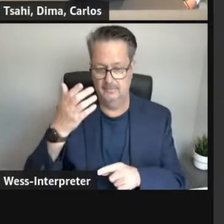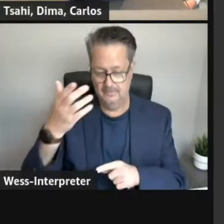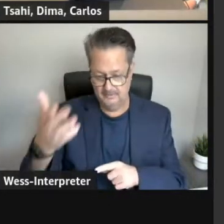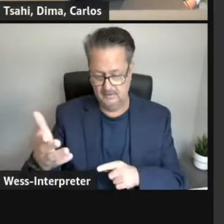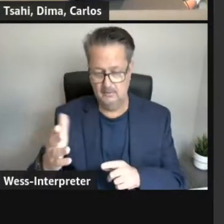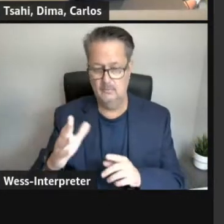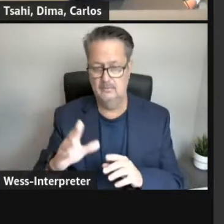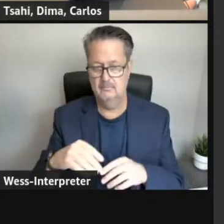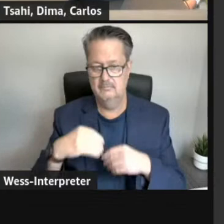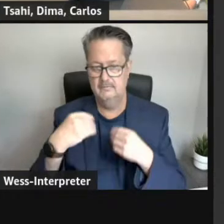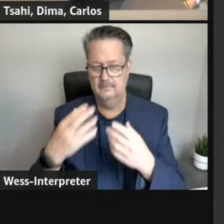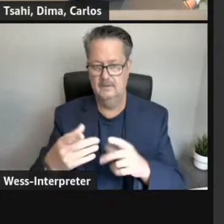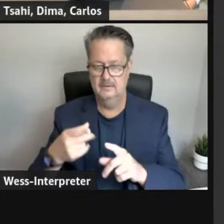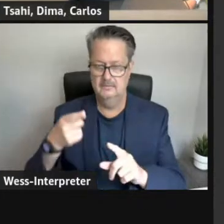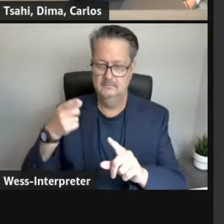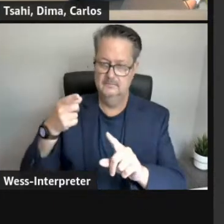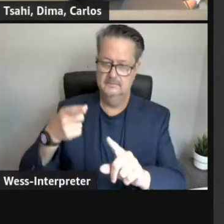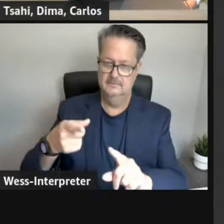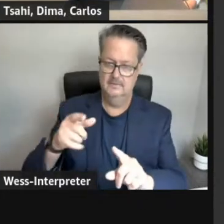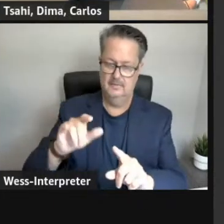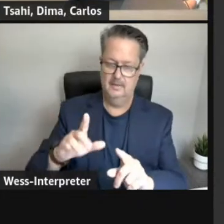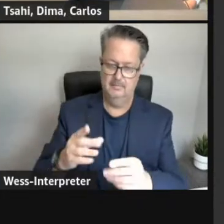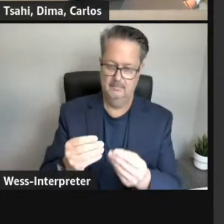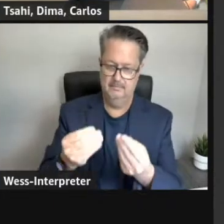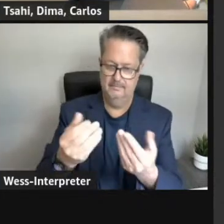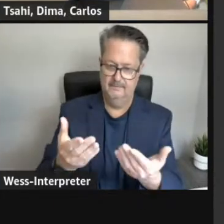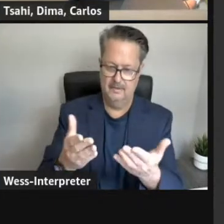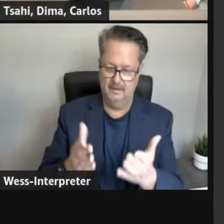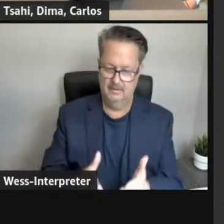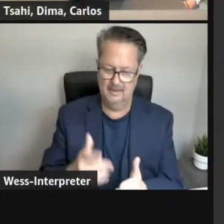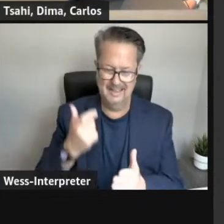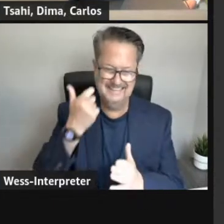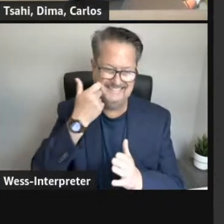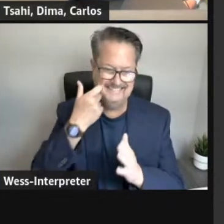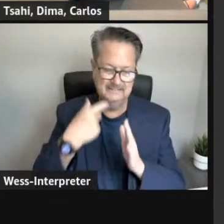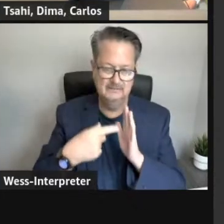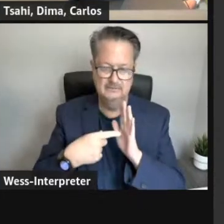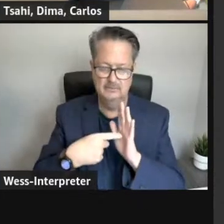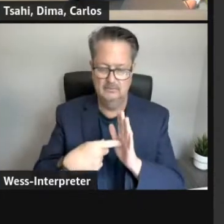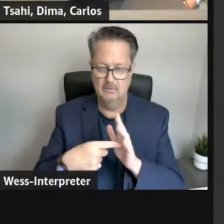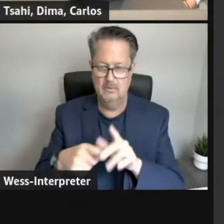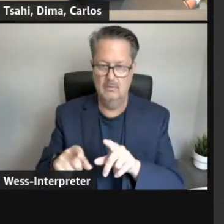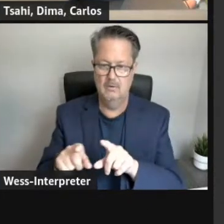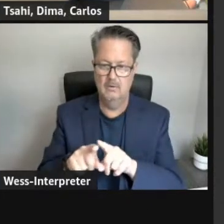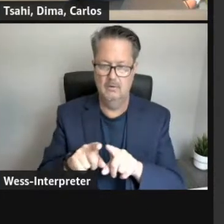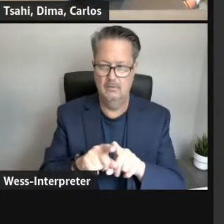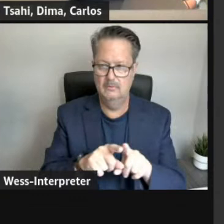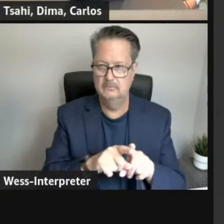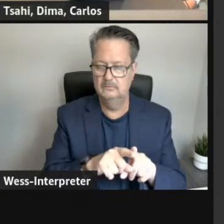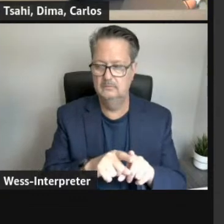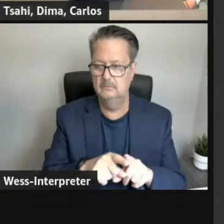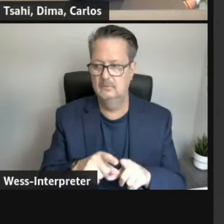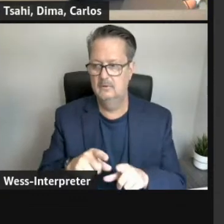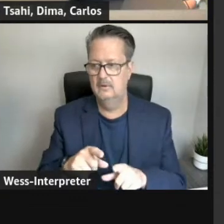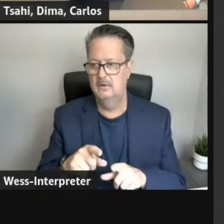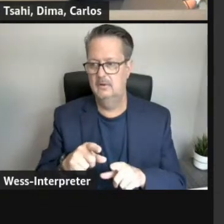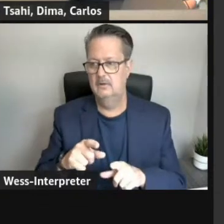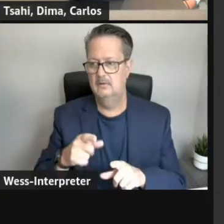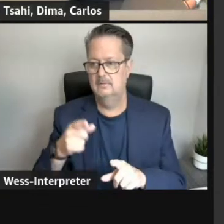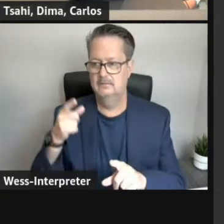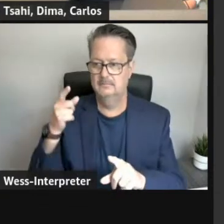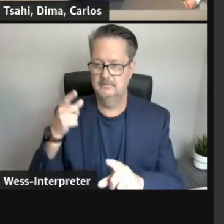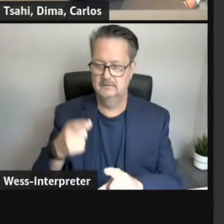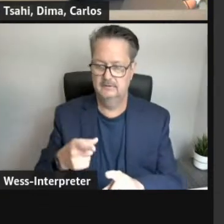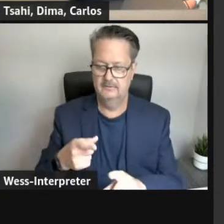we specify here this provider that I was just showing. And we also list, we specify here a